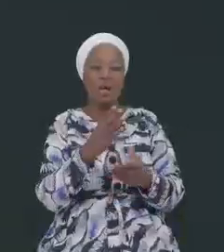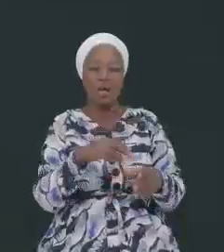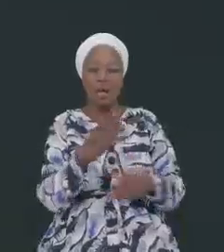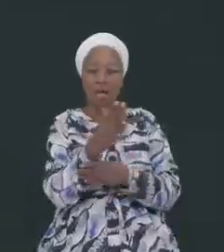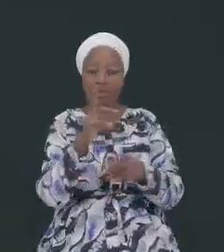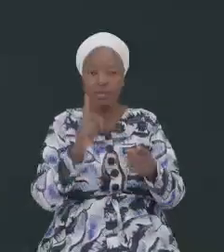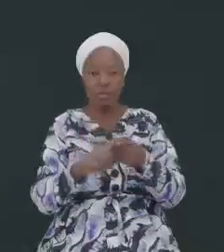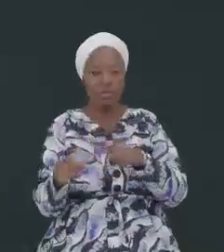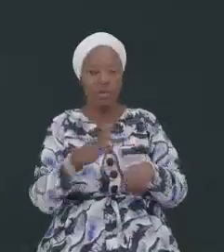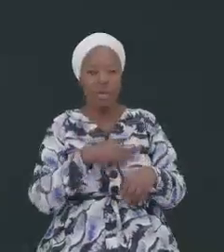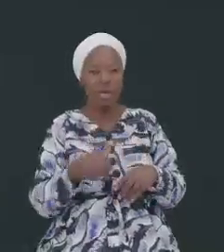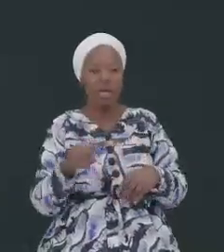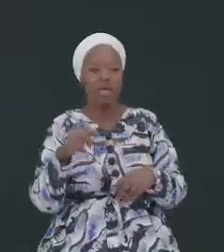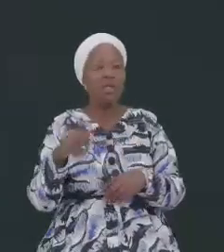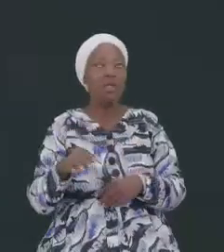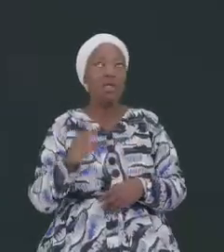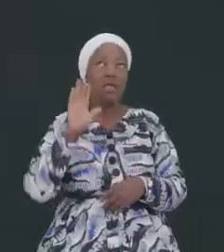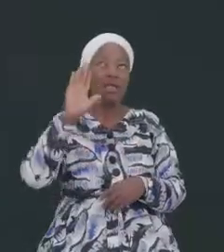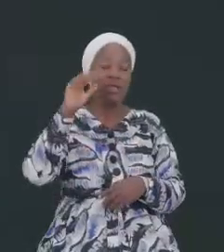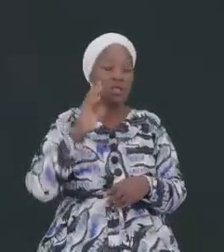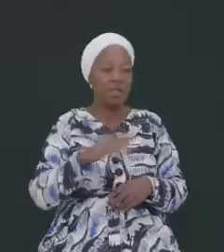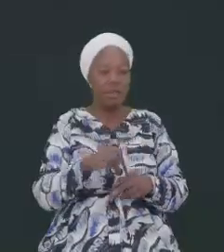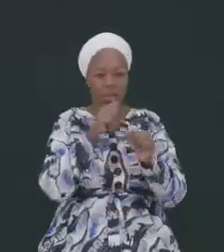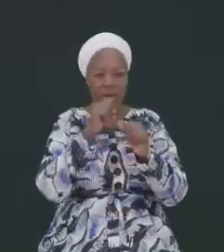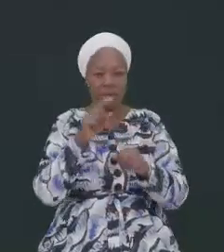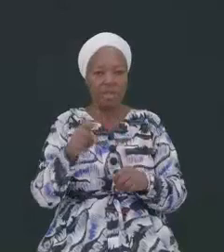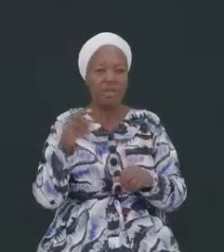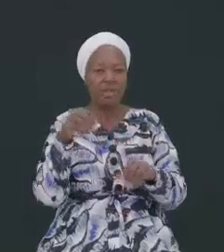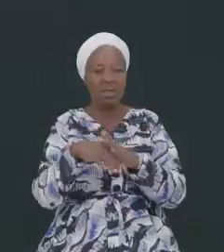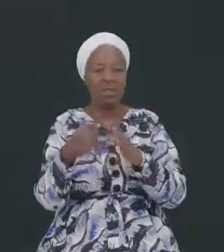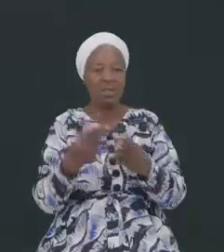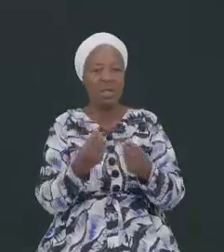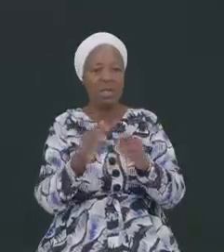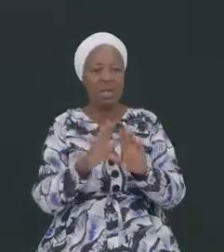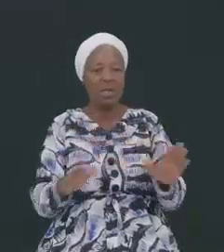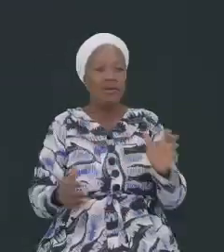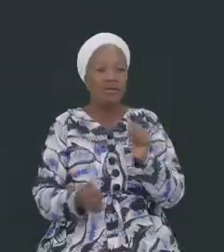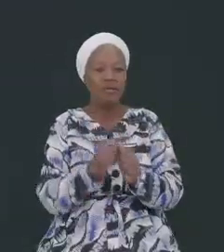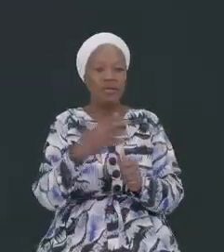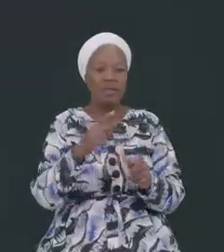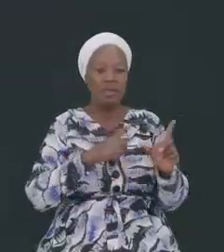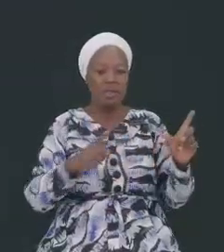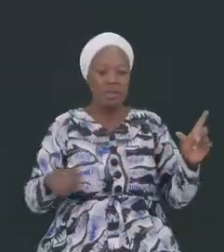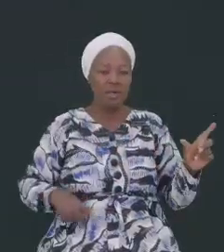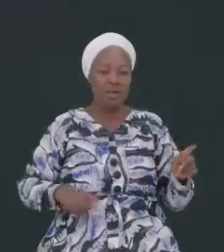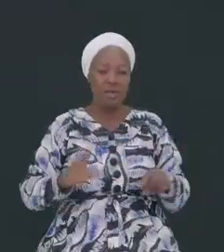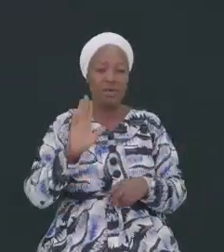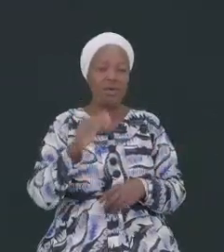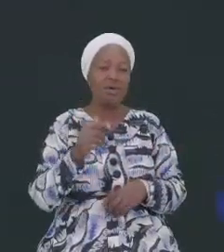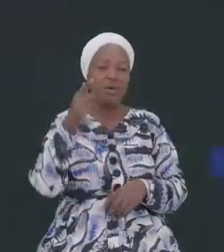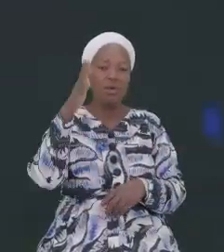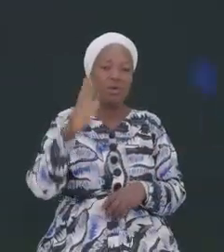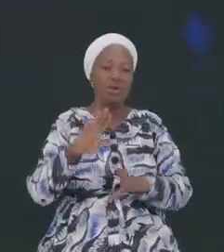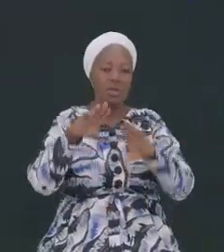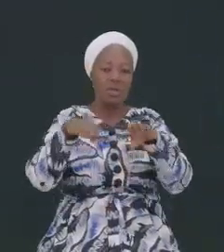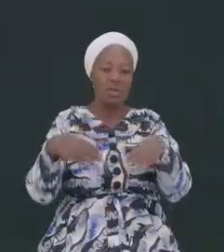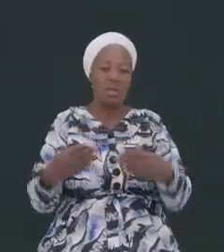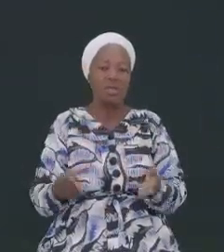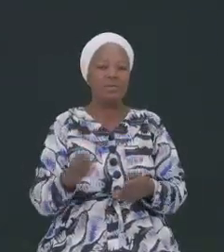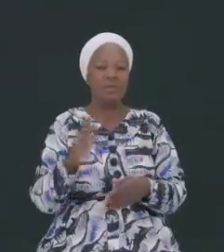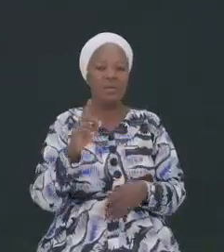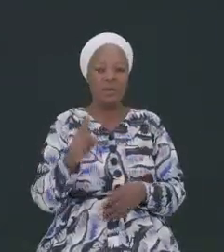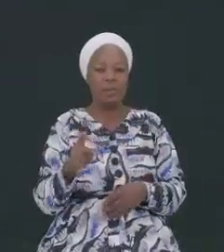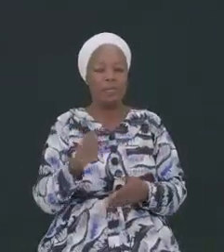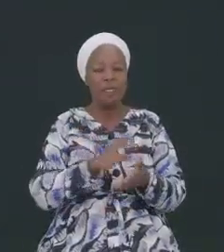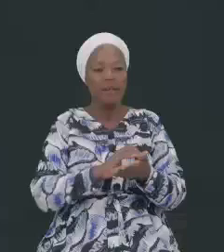and he shall bless thee in the land which the Lord thy God giveth thee. Look